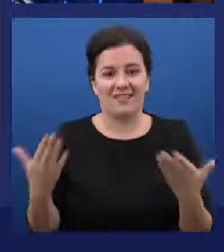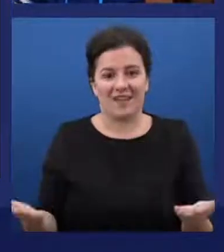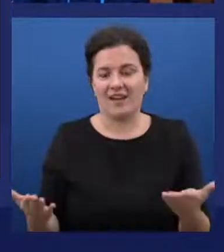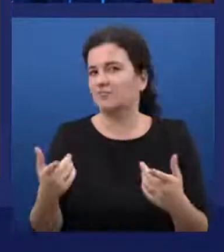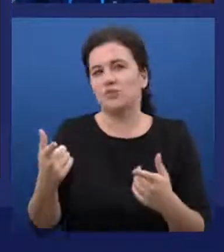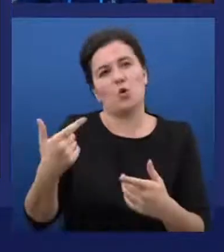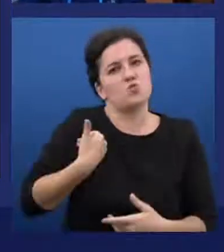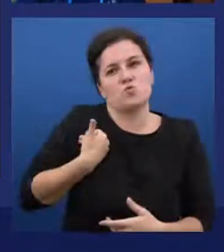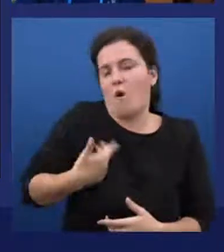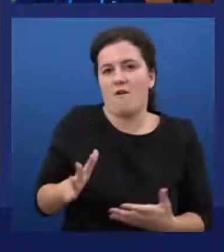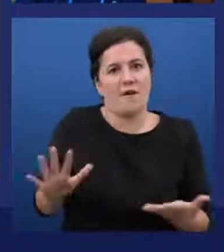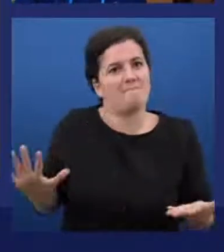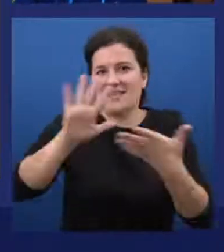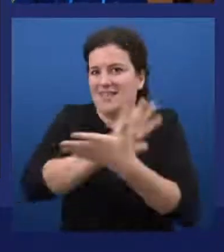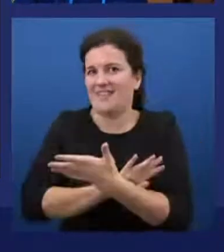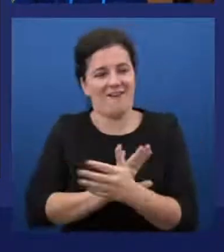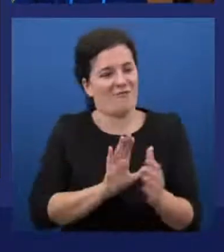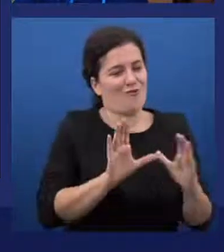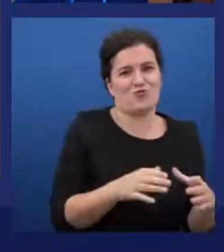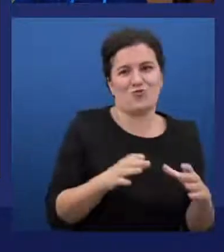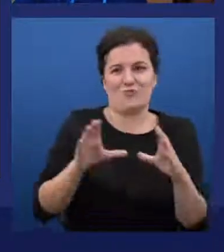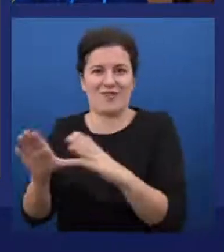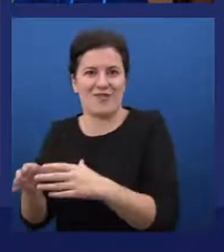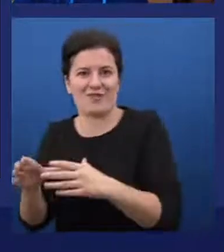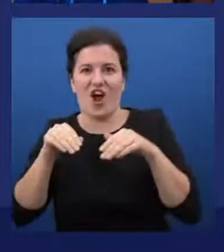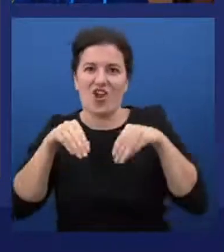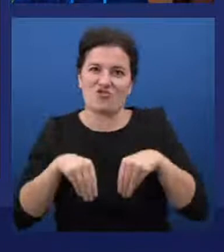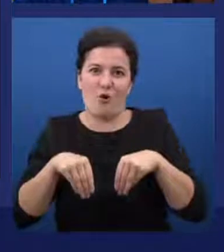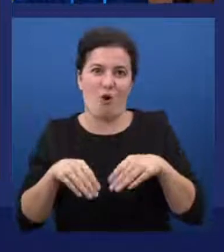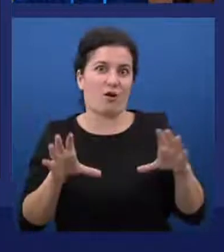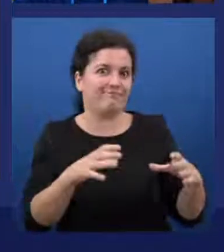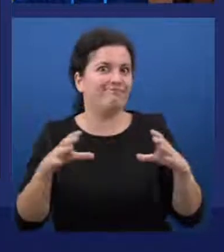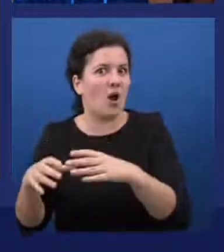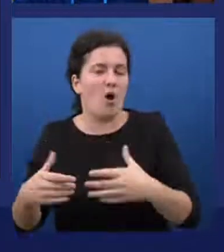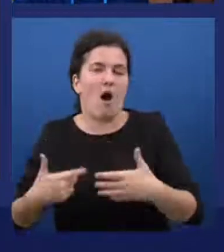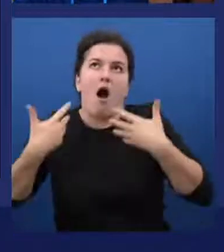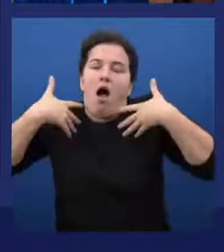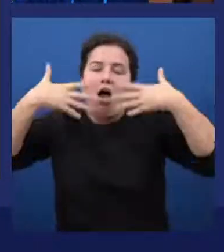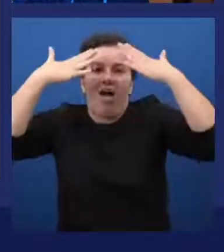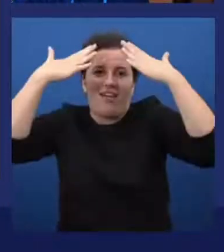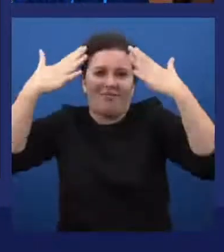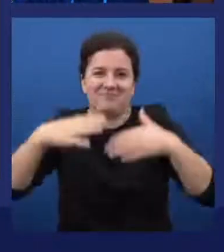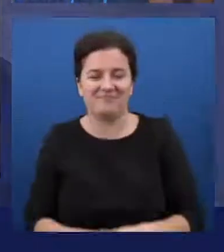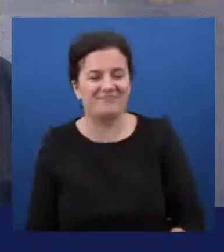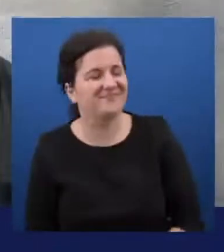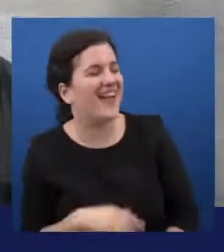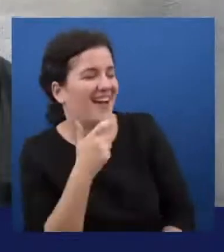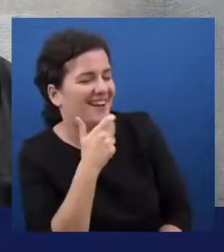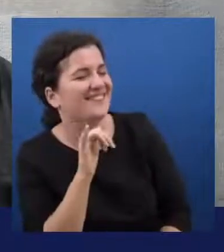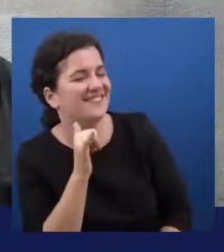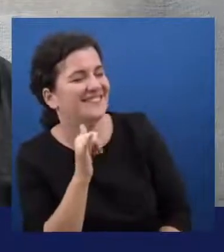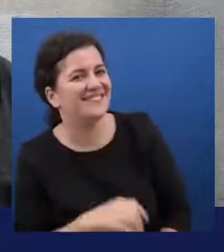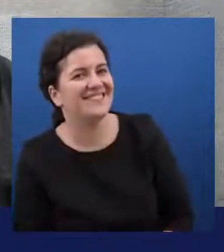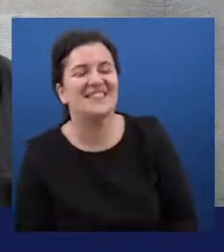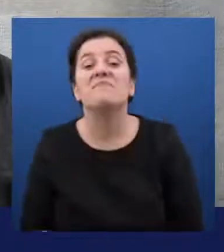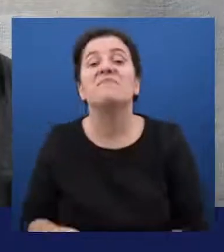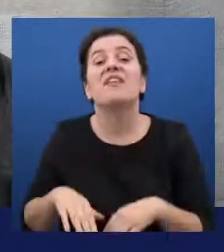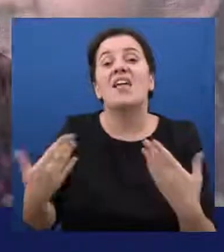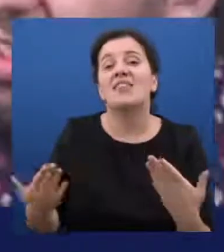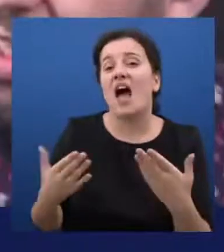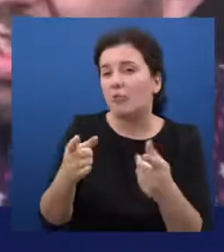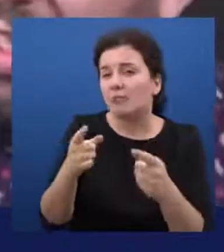Yeah, I think so. Here's some questions. Kira says, what if you test an image that